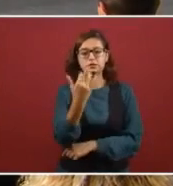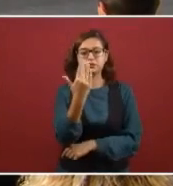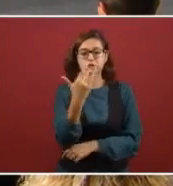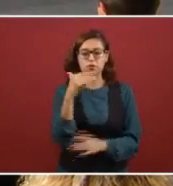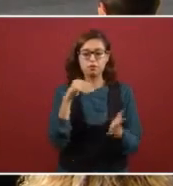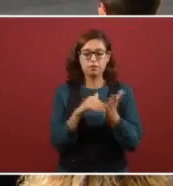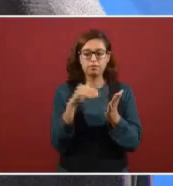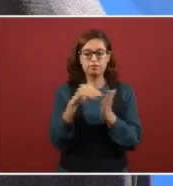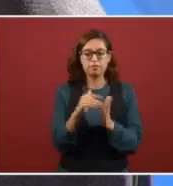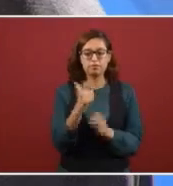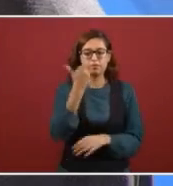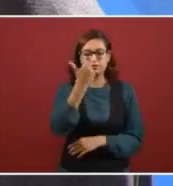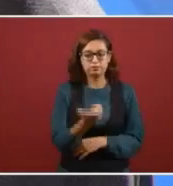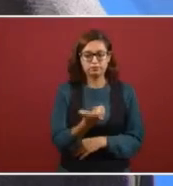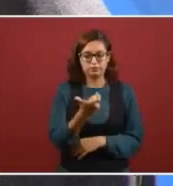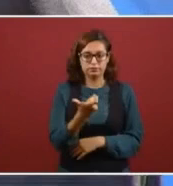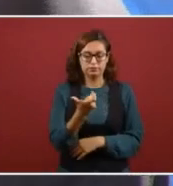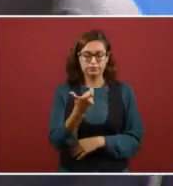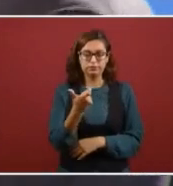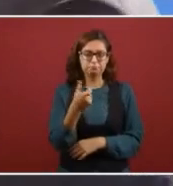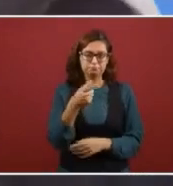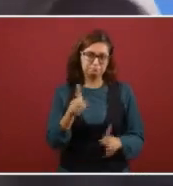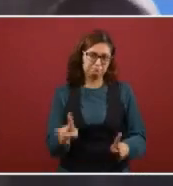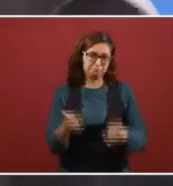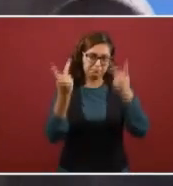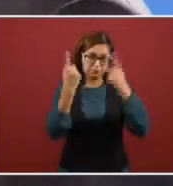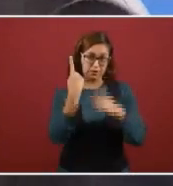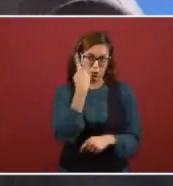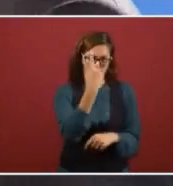150 million for this home.